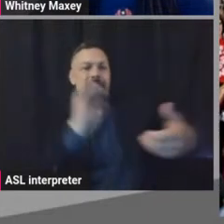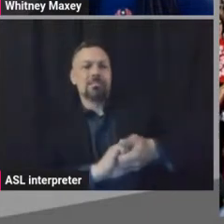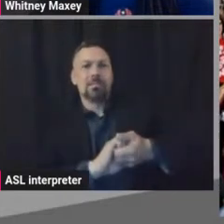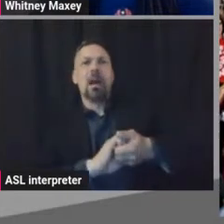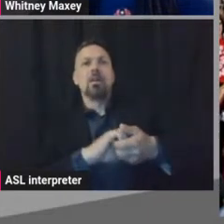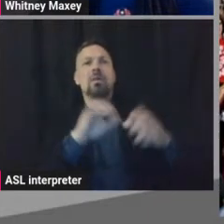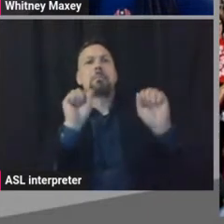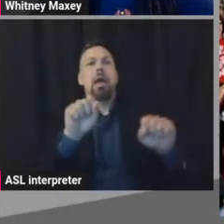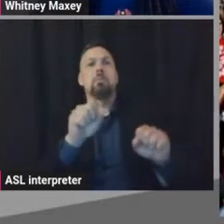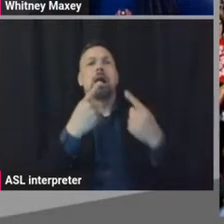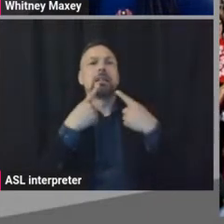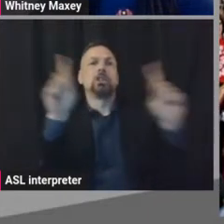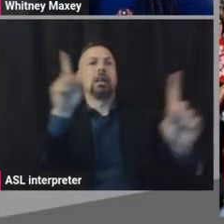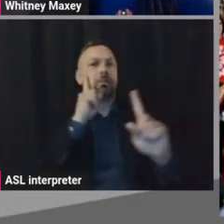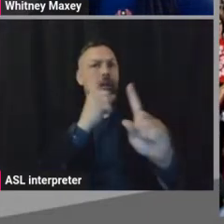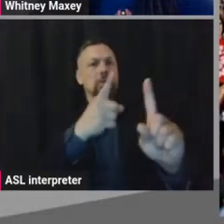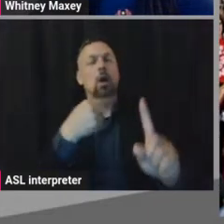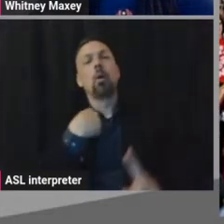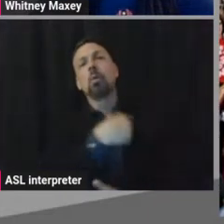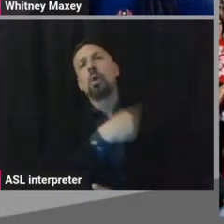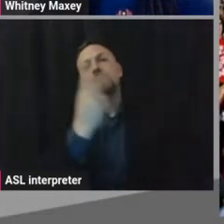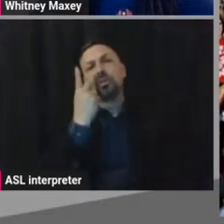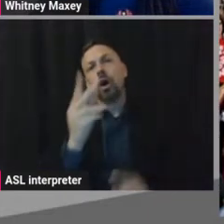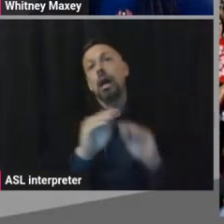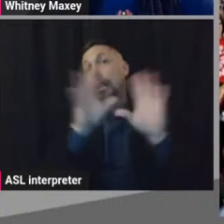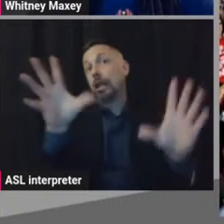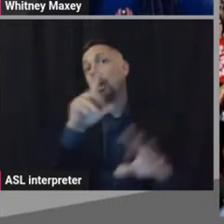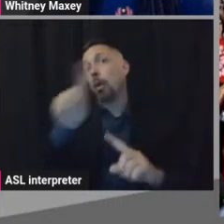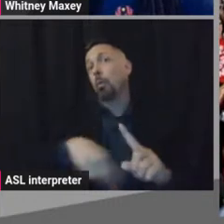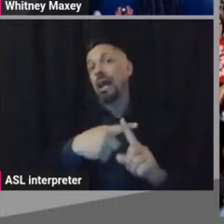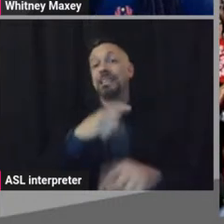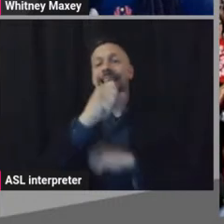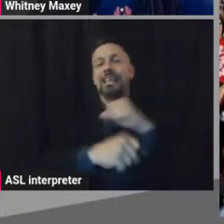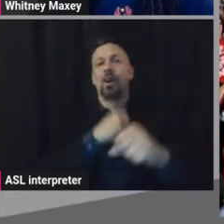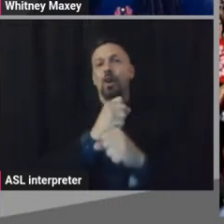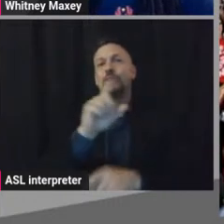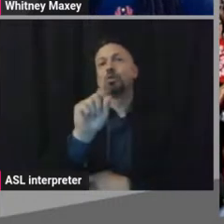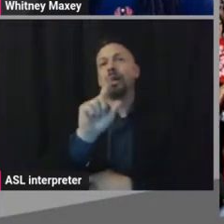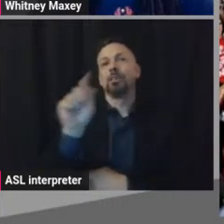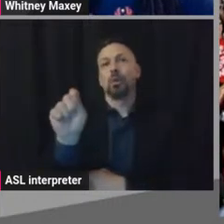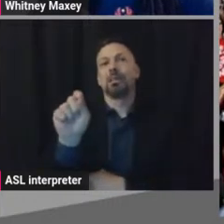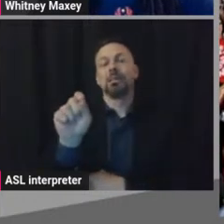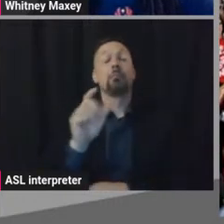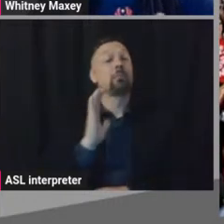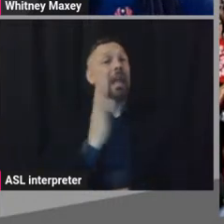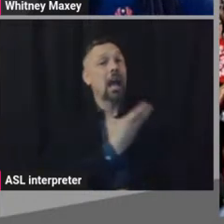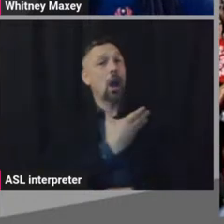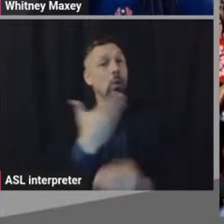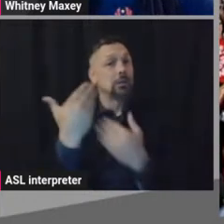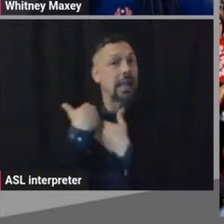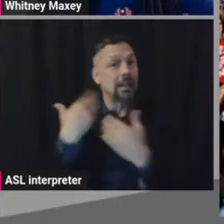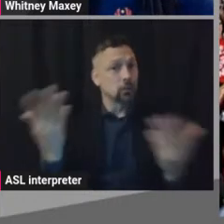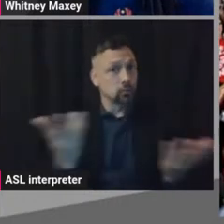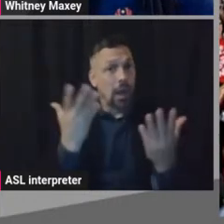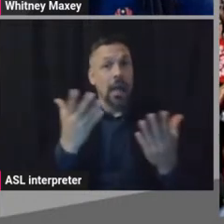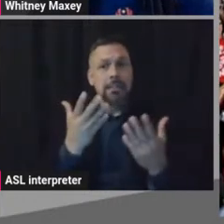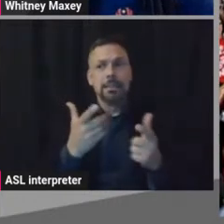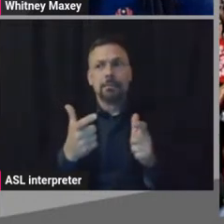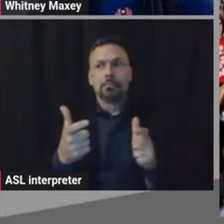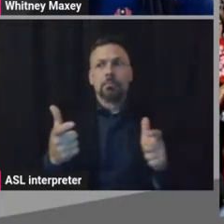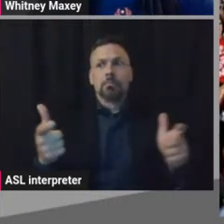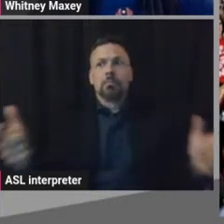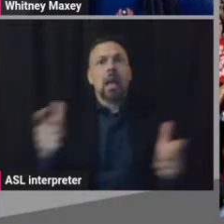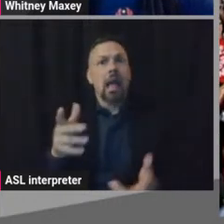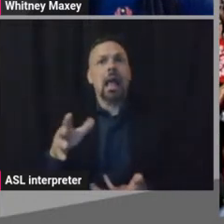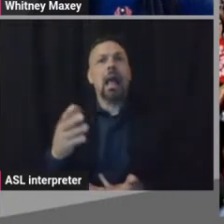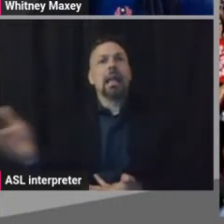objective. We saw this most clearly in 2020. So one of our tasks is to further the growth and consolidation